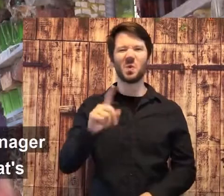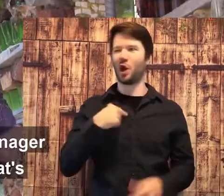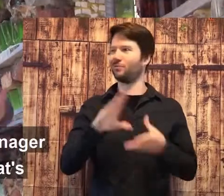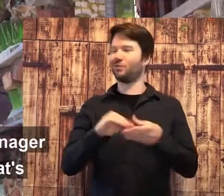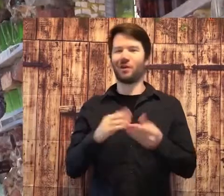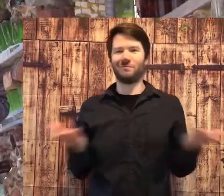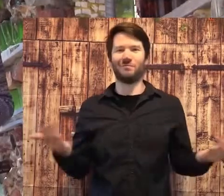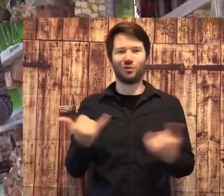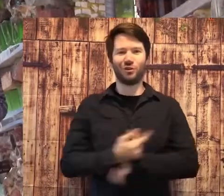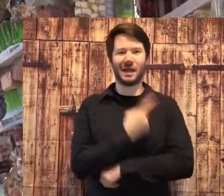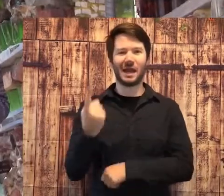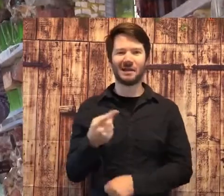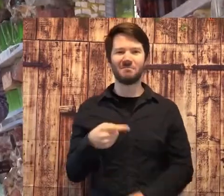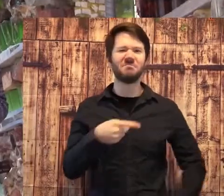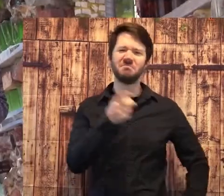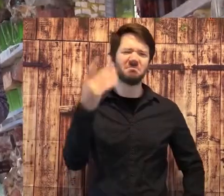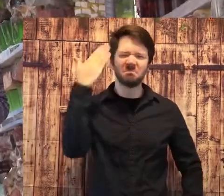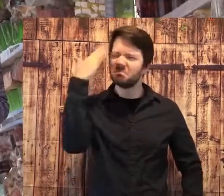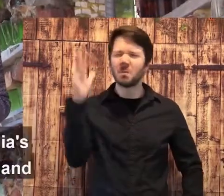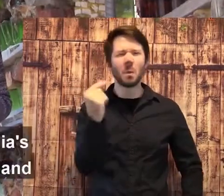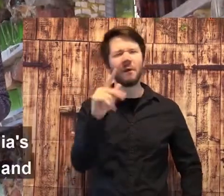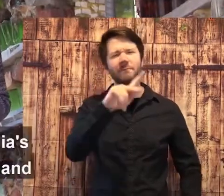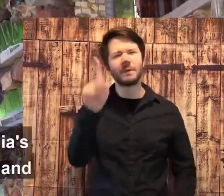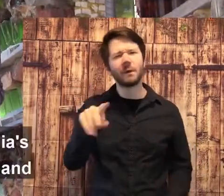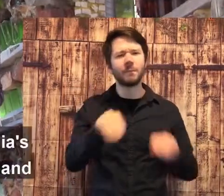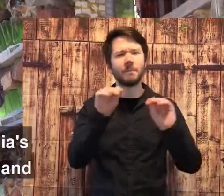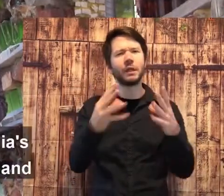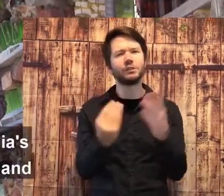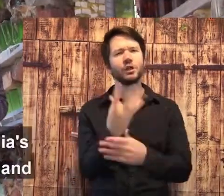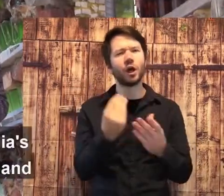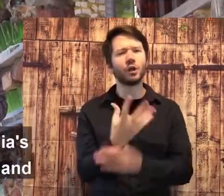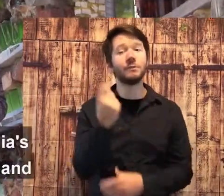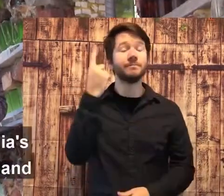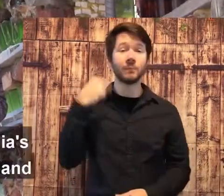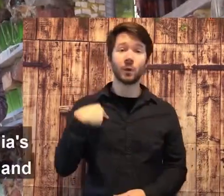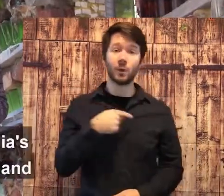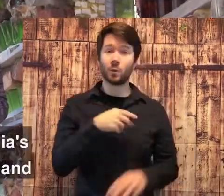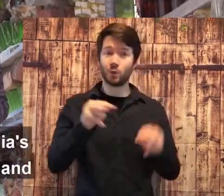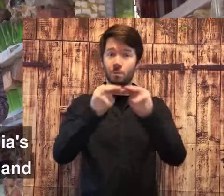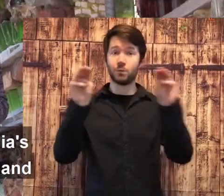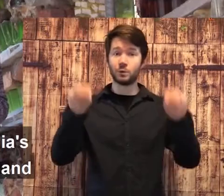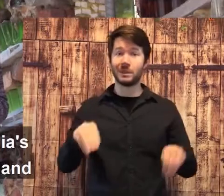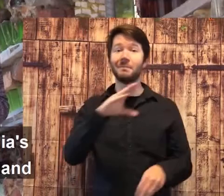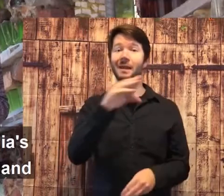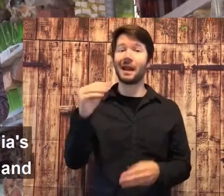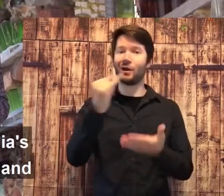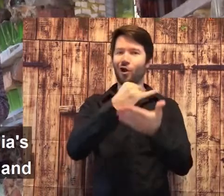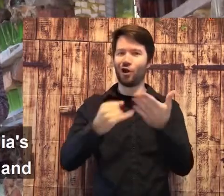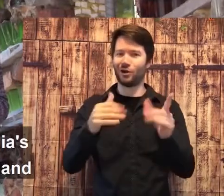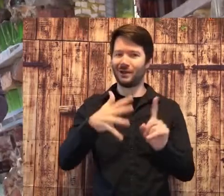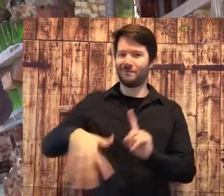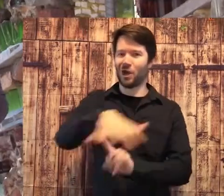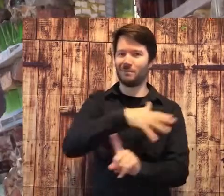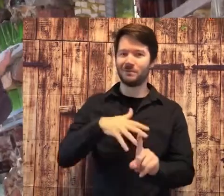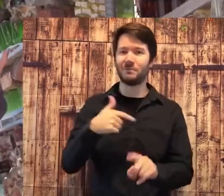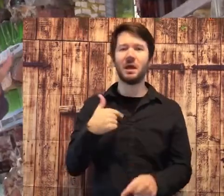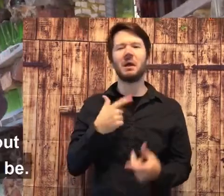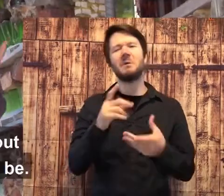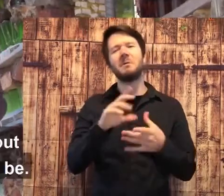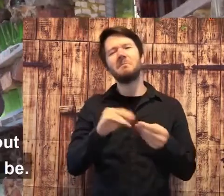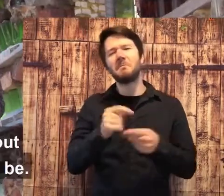and that's where I'm talking to you from today. So you might not know what Philadelphia's Magic Gardens is, but we are a museum and an art